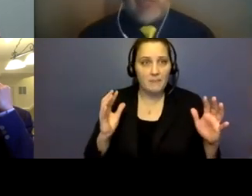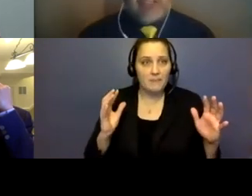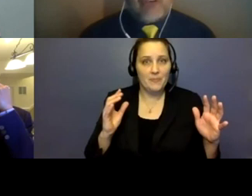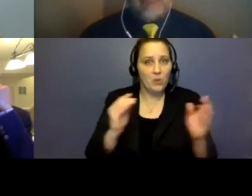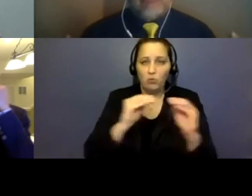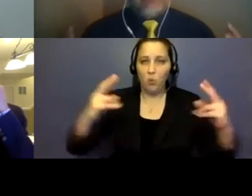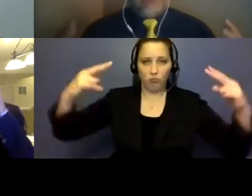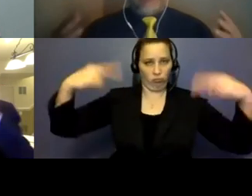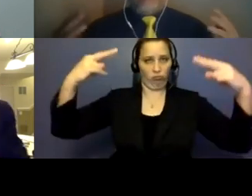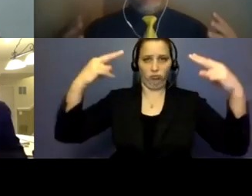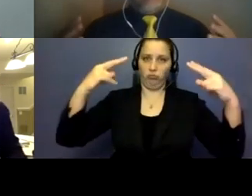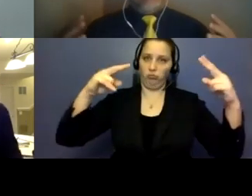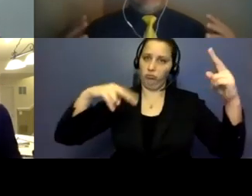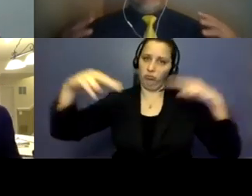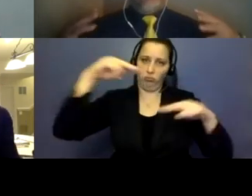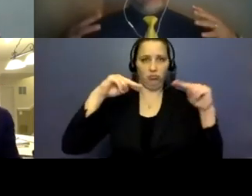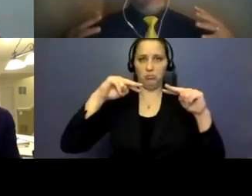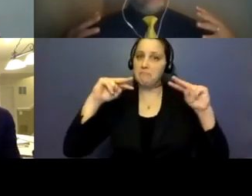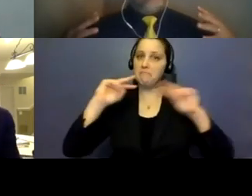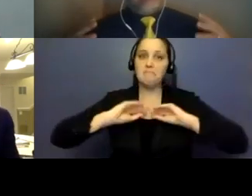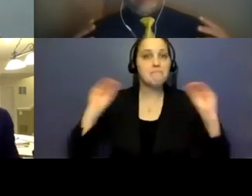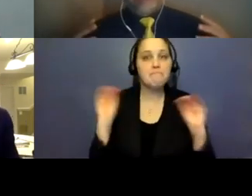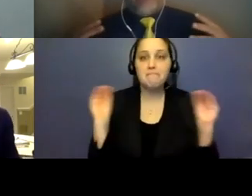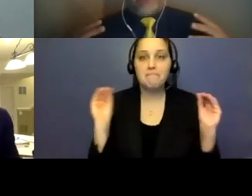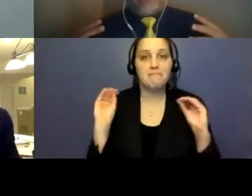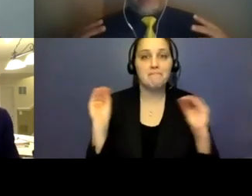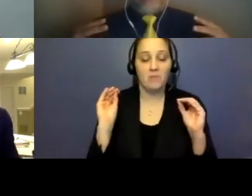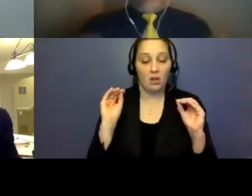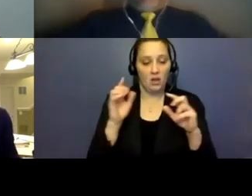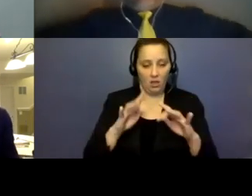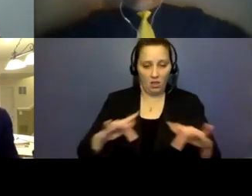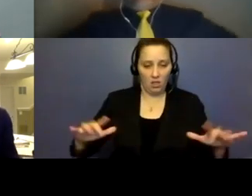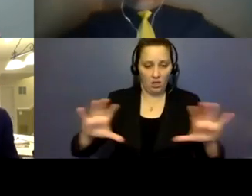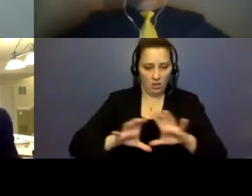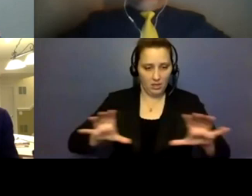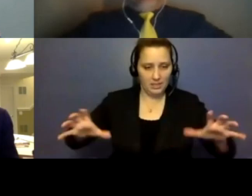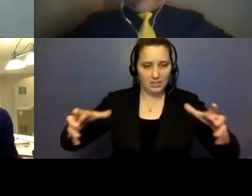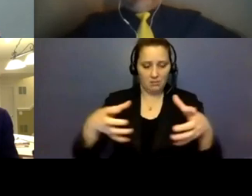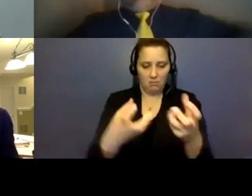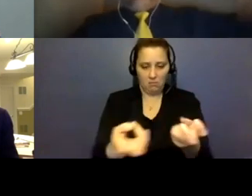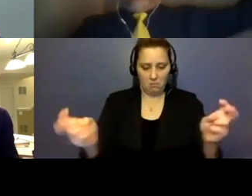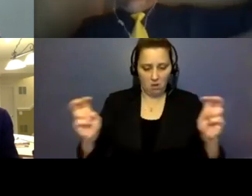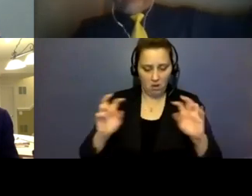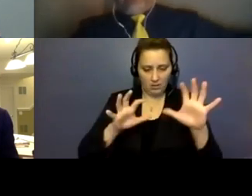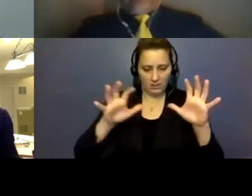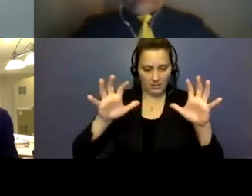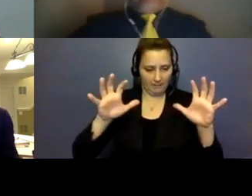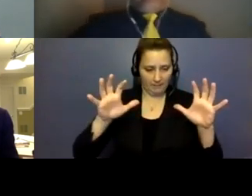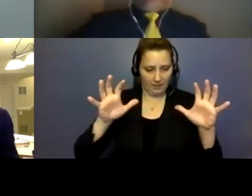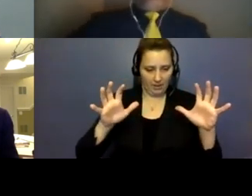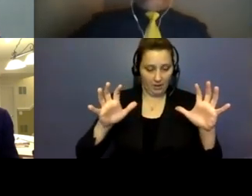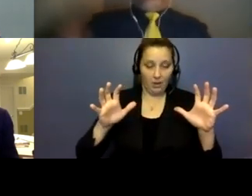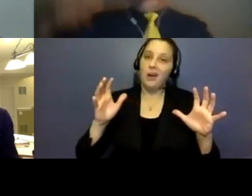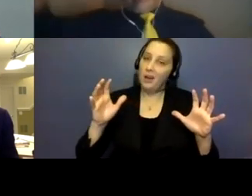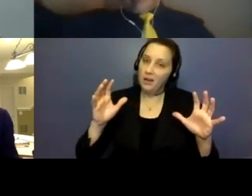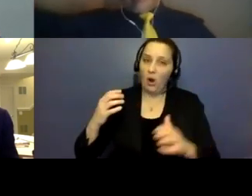judgmental at all. It wasn't one of those places where I've done so much in my veteran